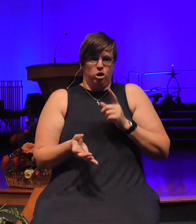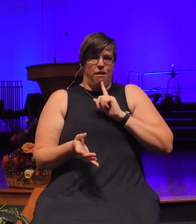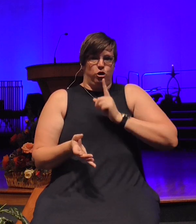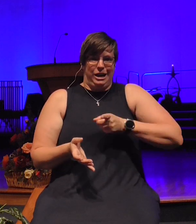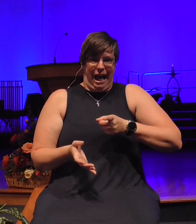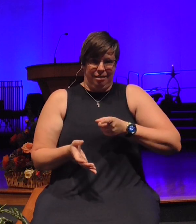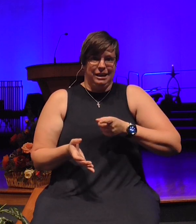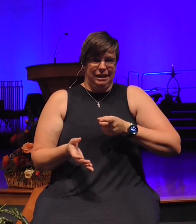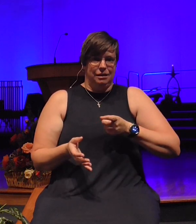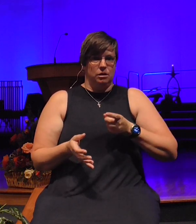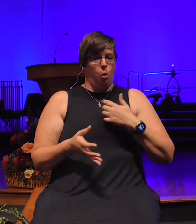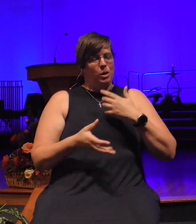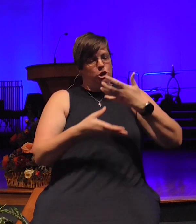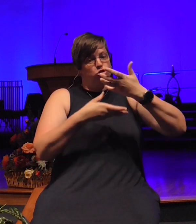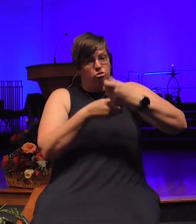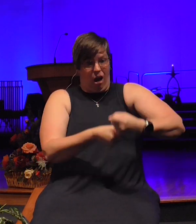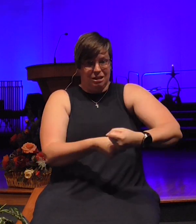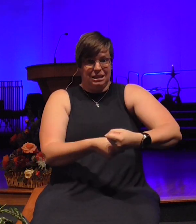and allow it to see us through.